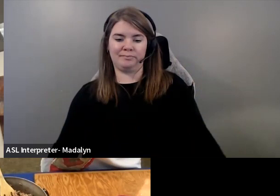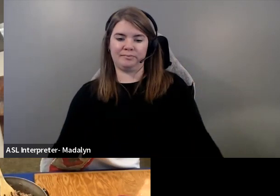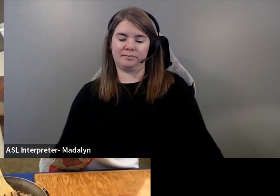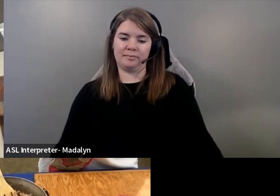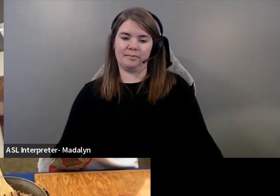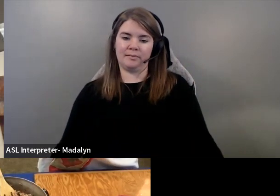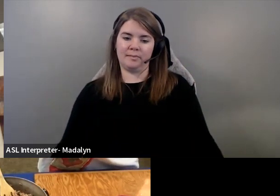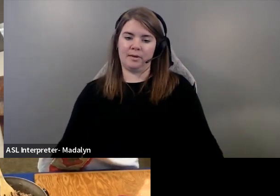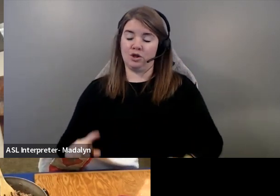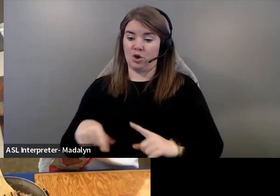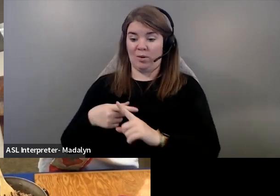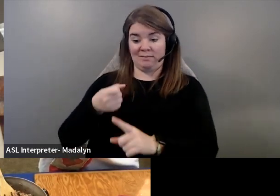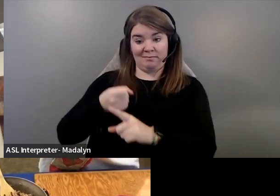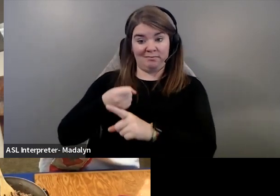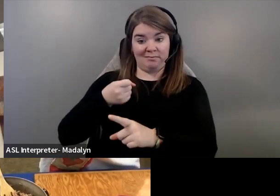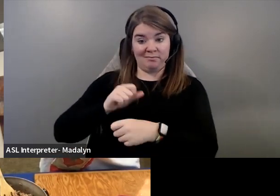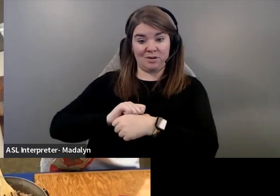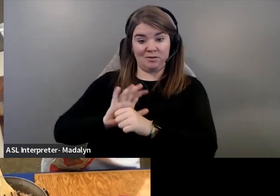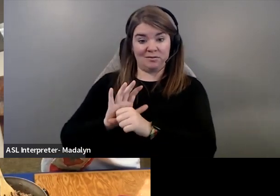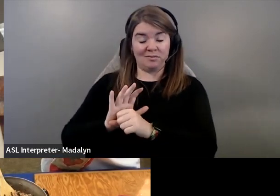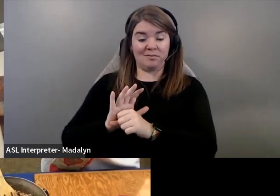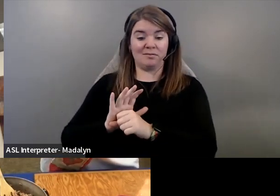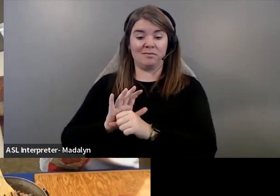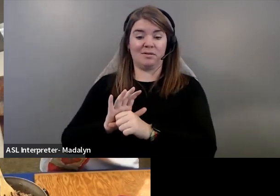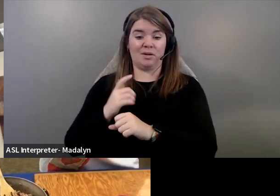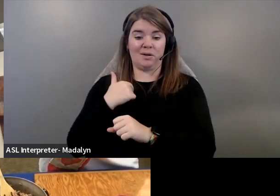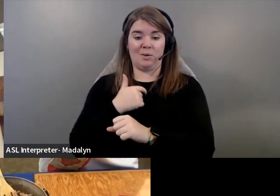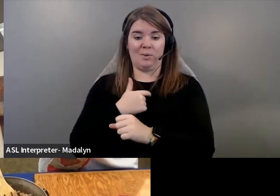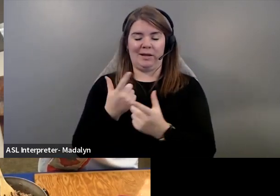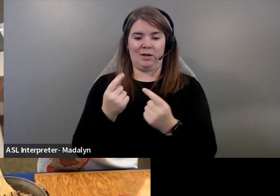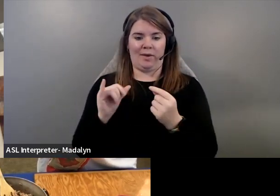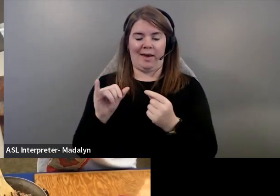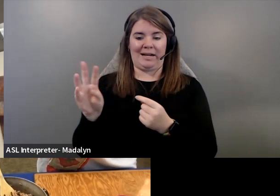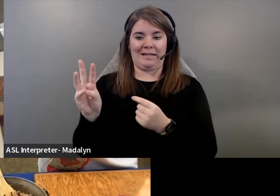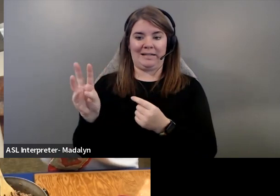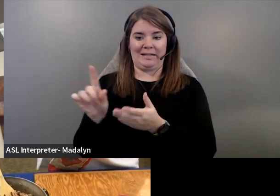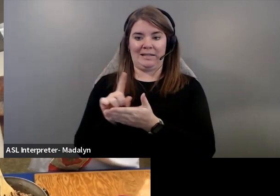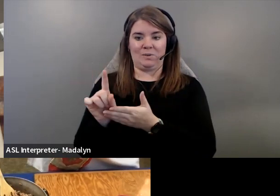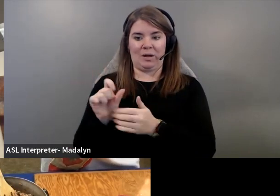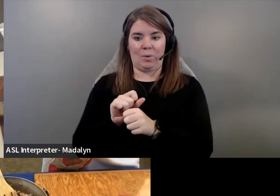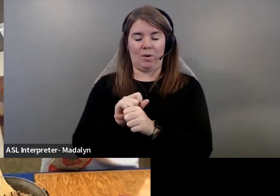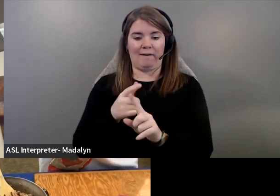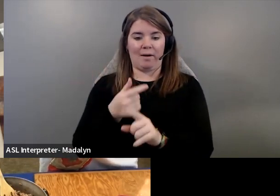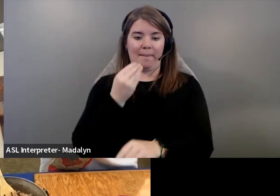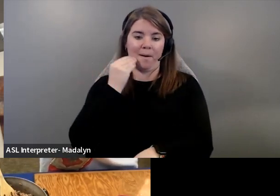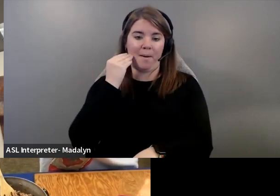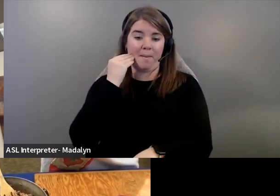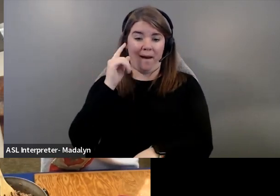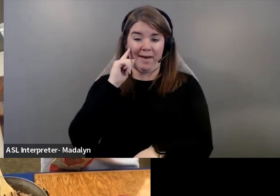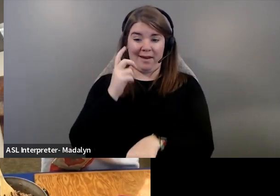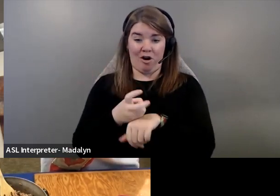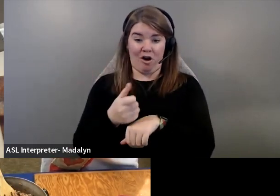when the pandemic hit at home and we were doing that 6 weeks of working from home, I found the hardest thing